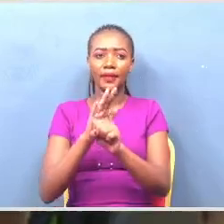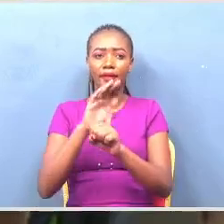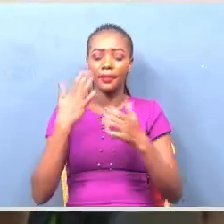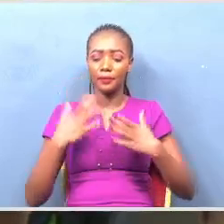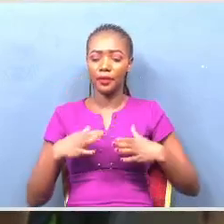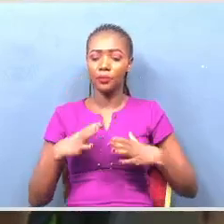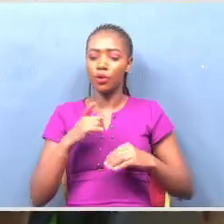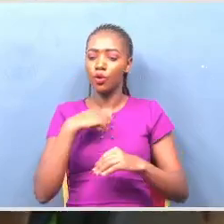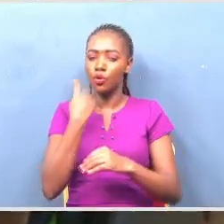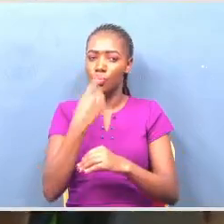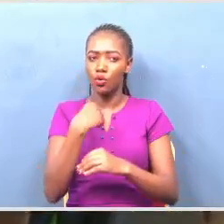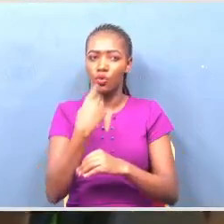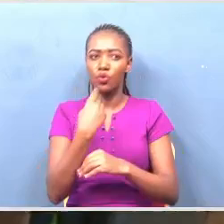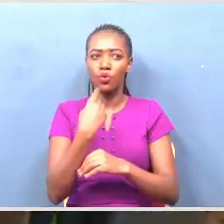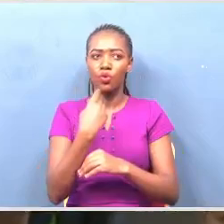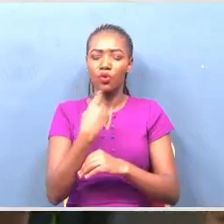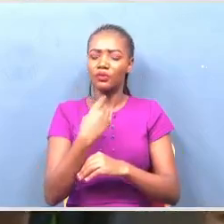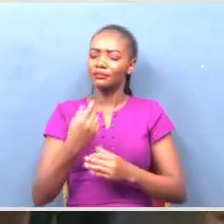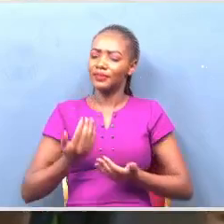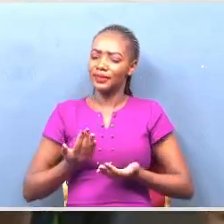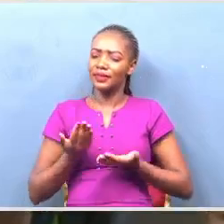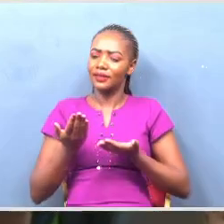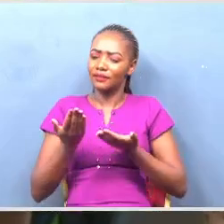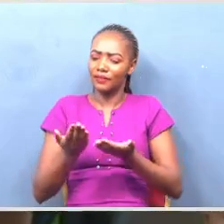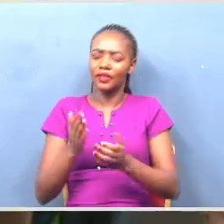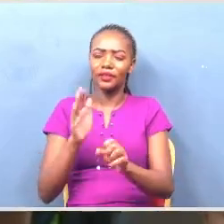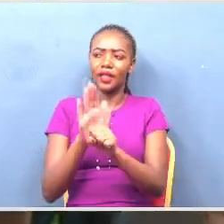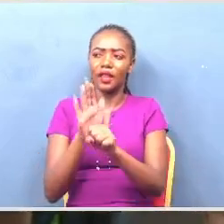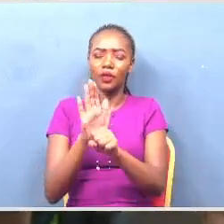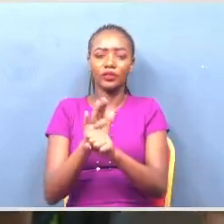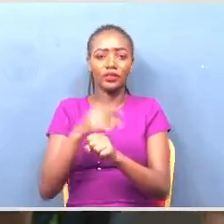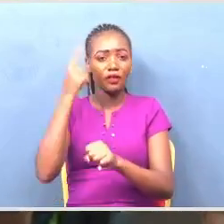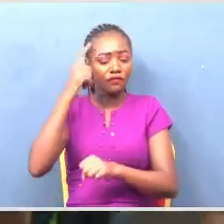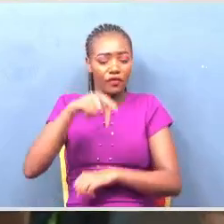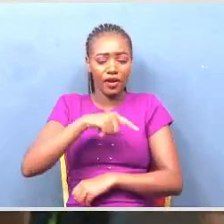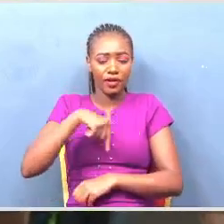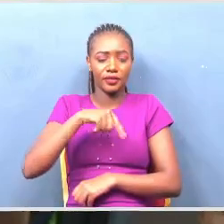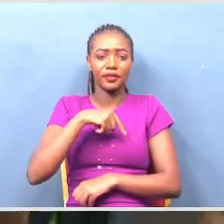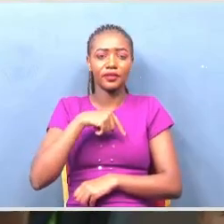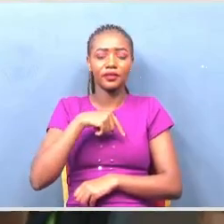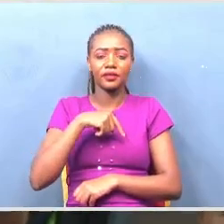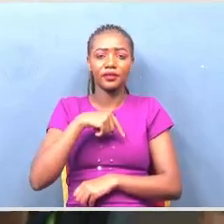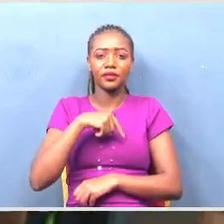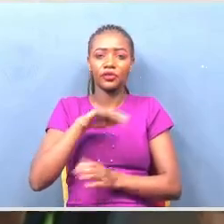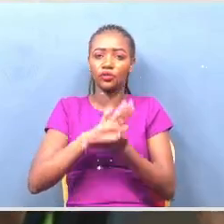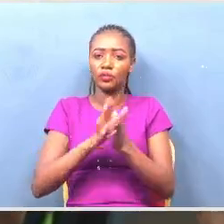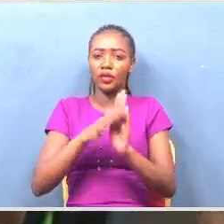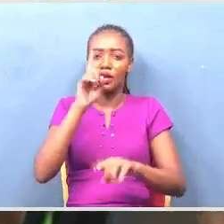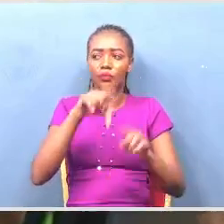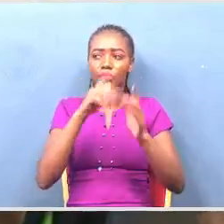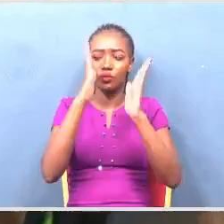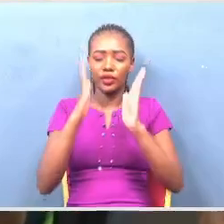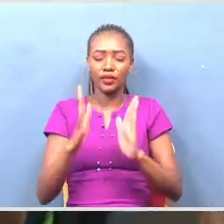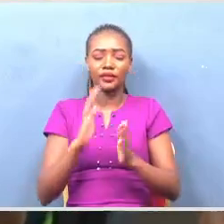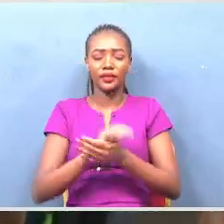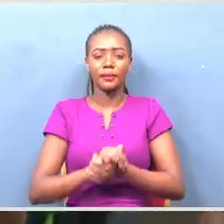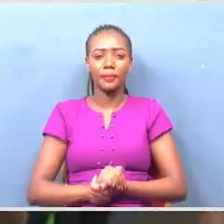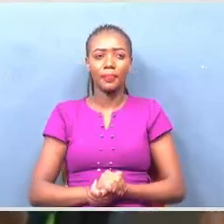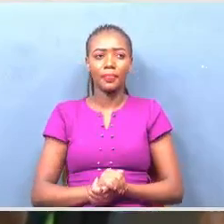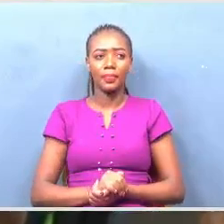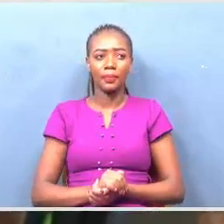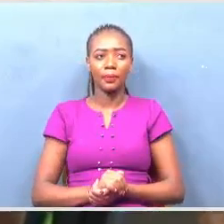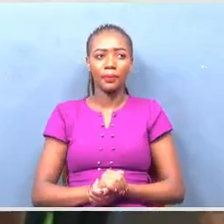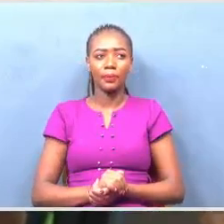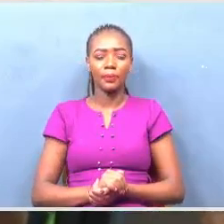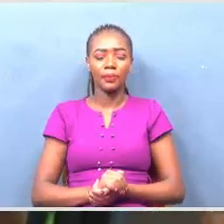have paid huge sacrifices for us to get here. I want to promise them that